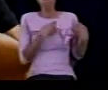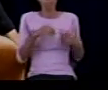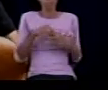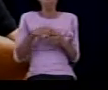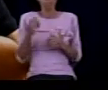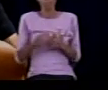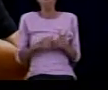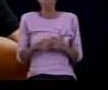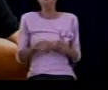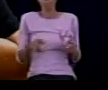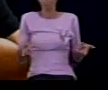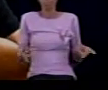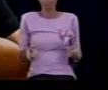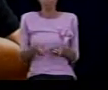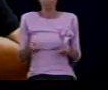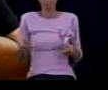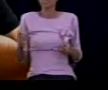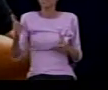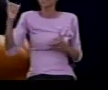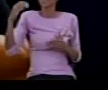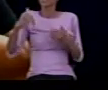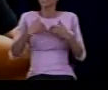God, come and have your way in me.